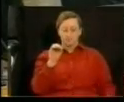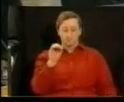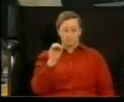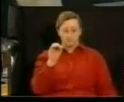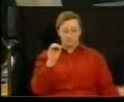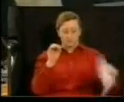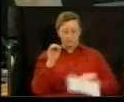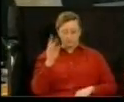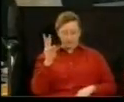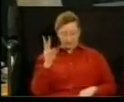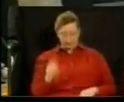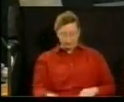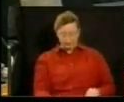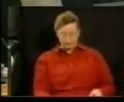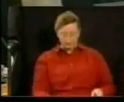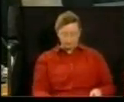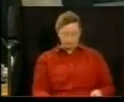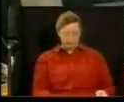906.